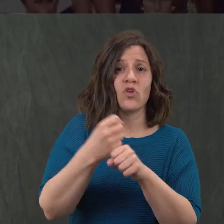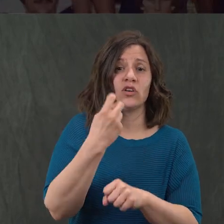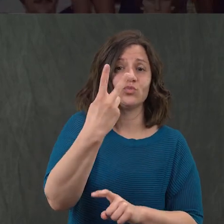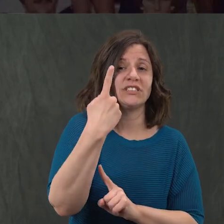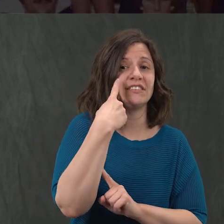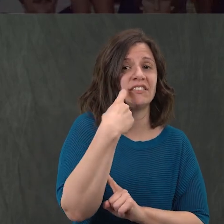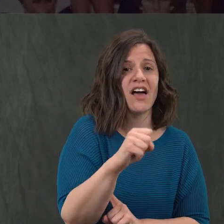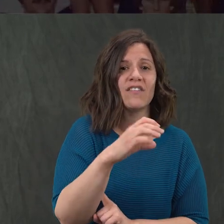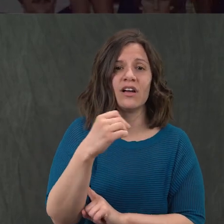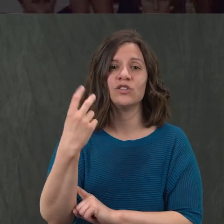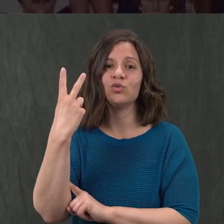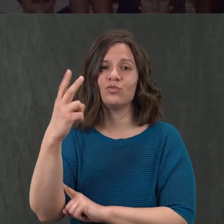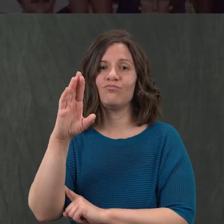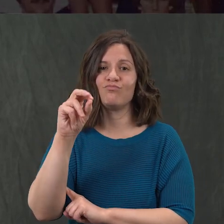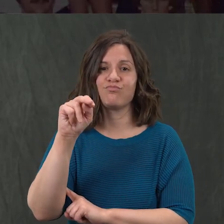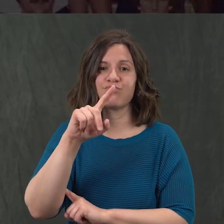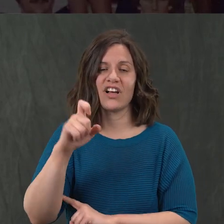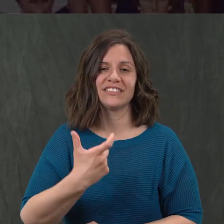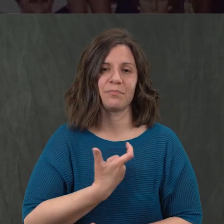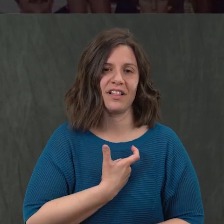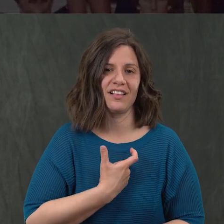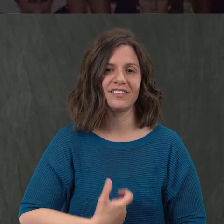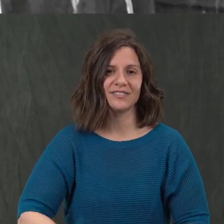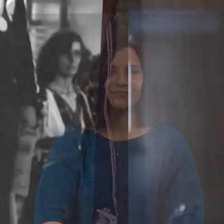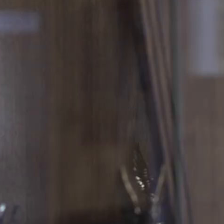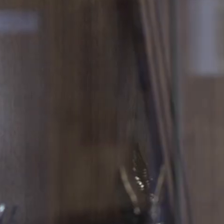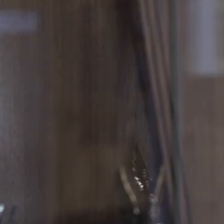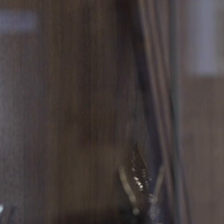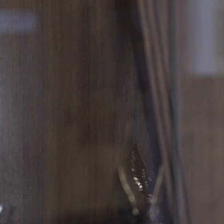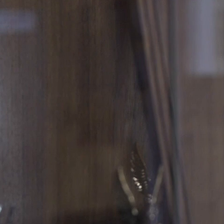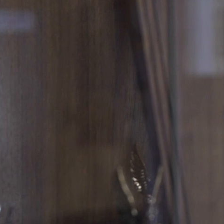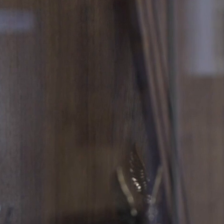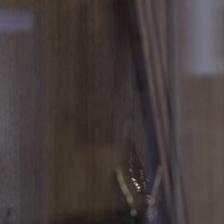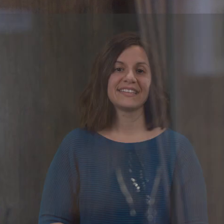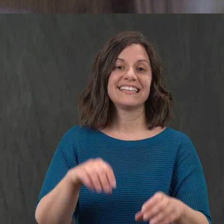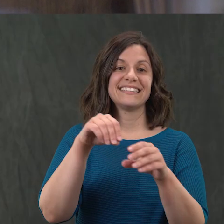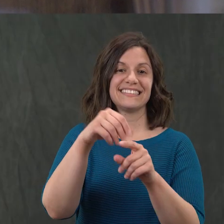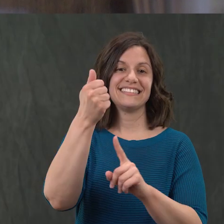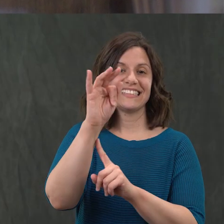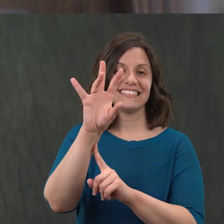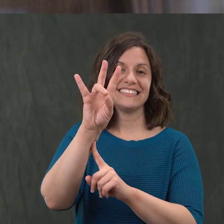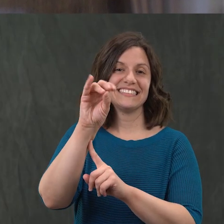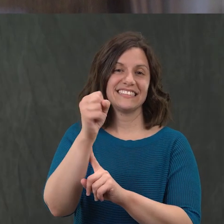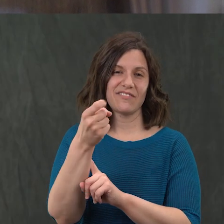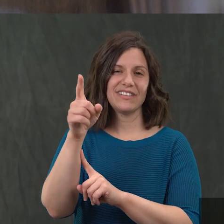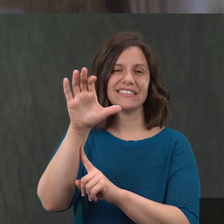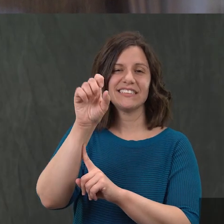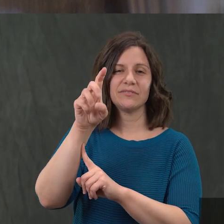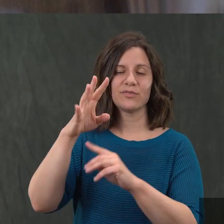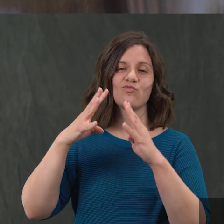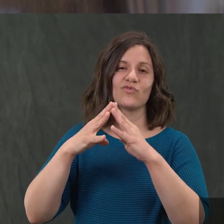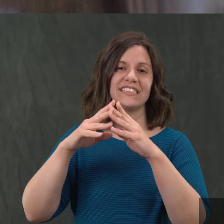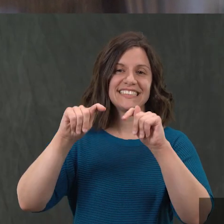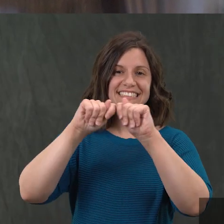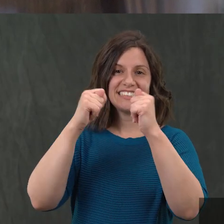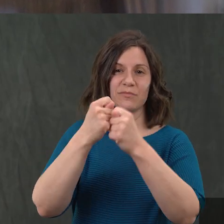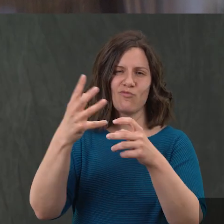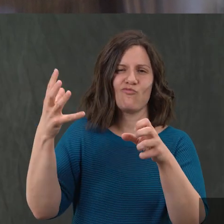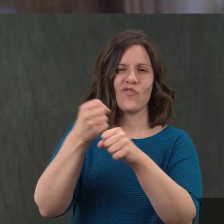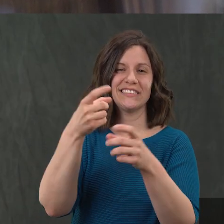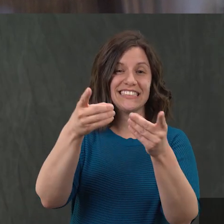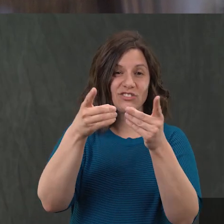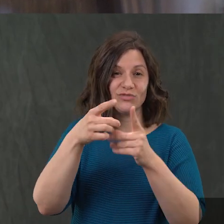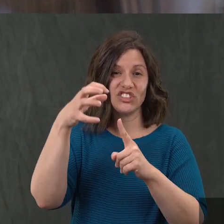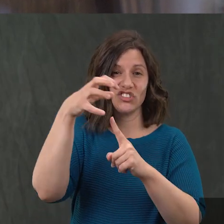He won 2 silver and 2 bronze medals. Wrestling trophies and state championship plaques. In the 1970s, the CSDB wrestling team